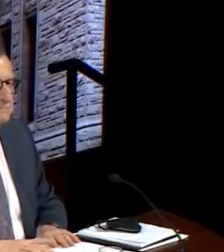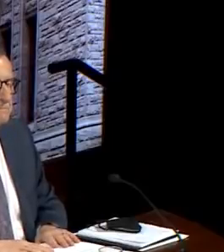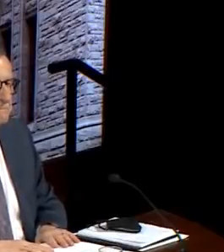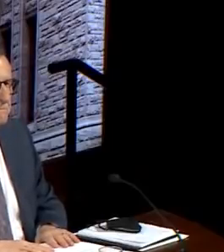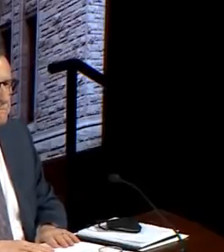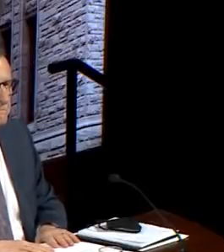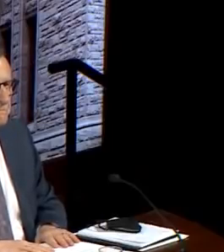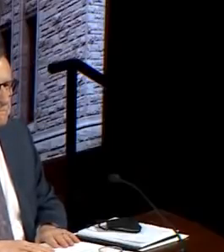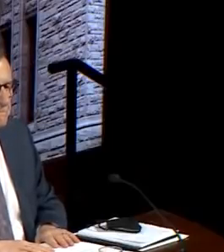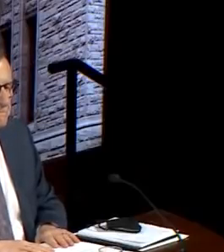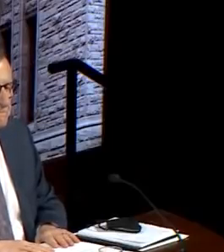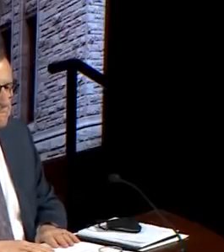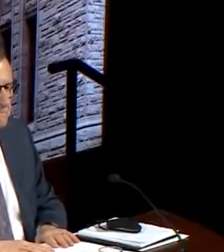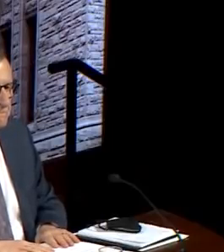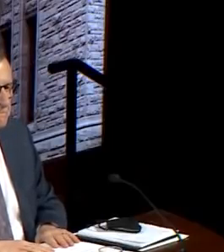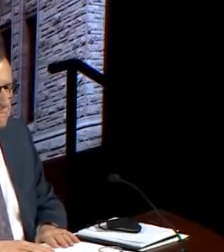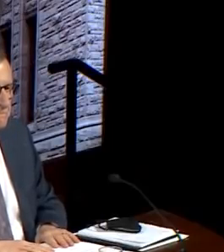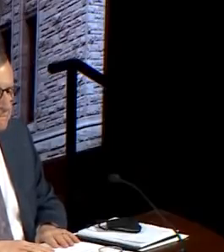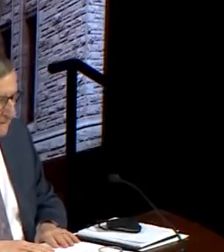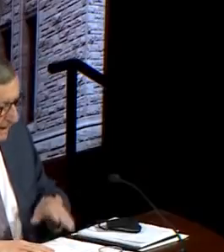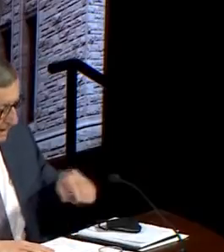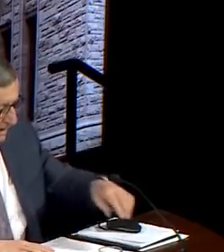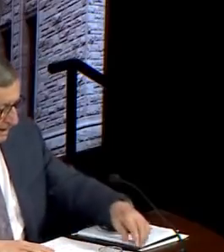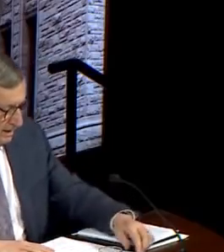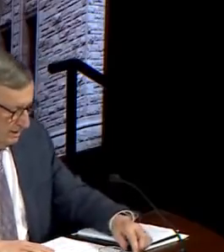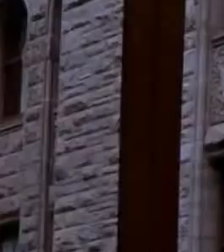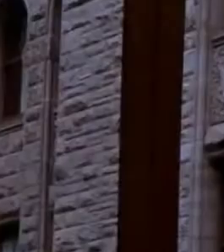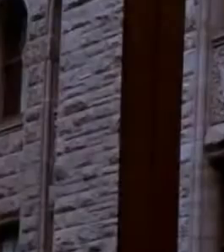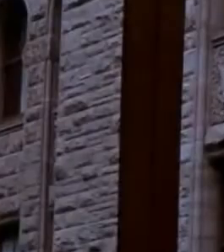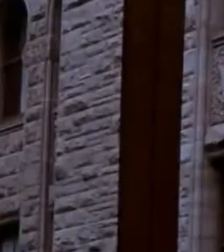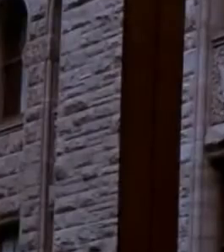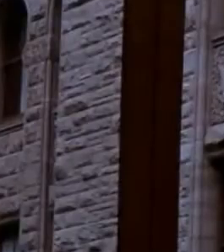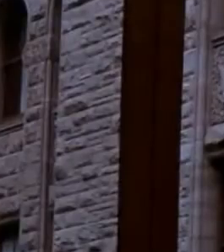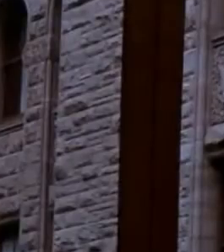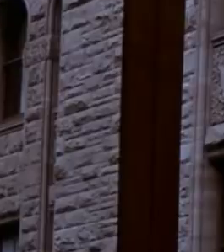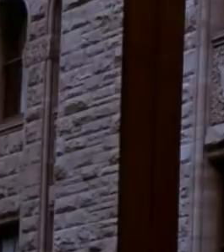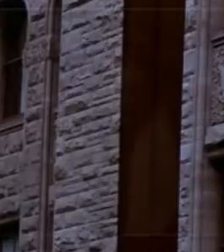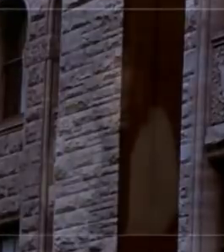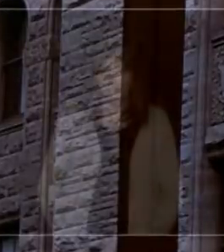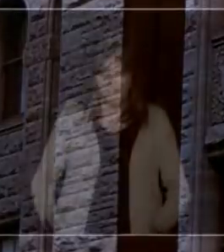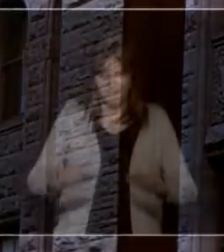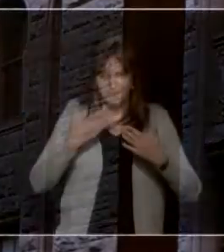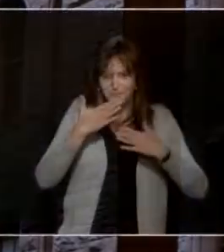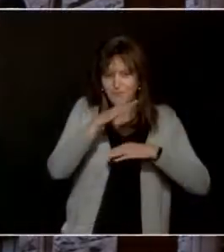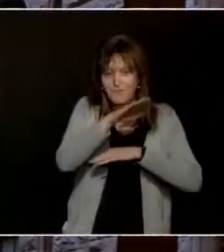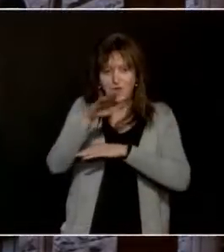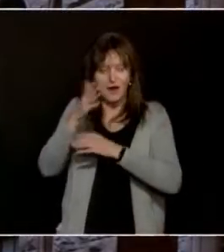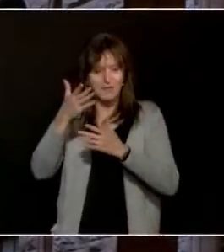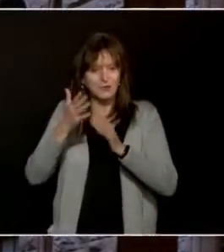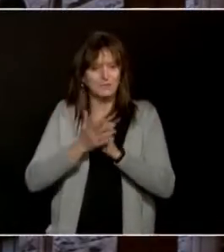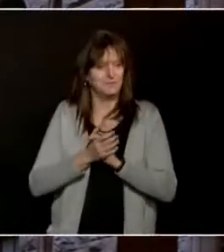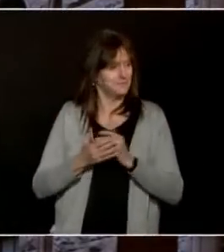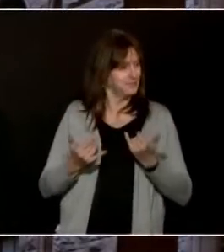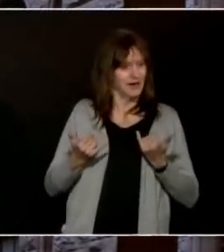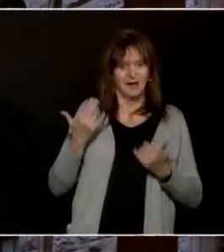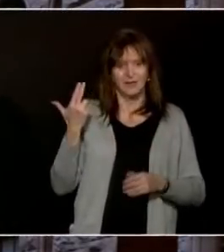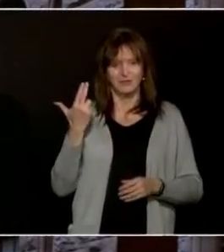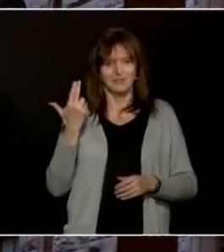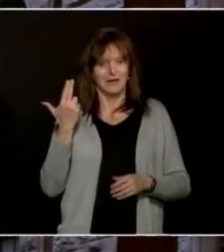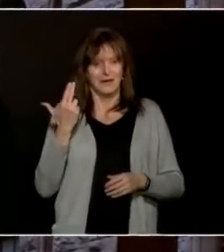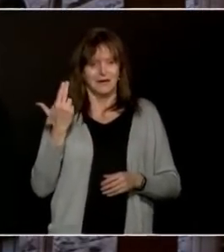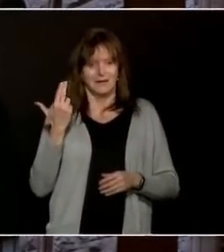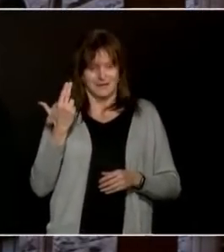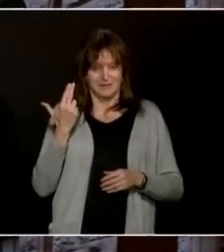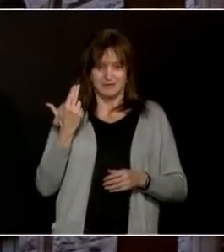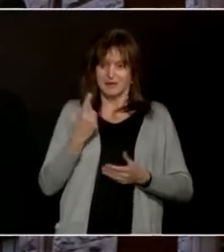I'll turn it over to them for some brief remarks. Yes, good afternoon. Thursday, and this is the week we don't